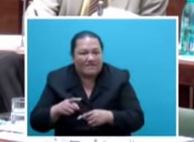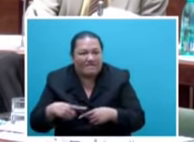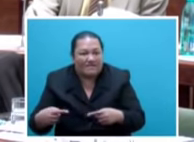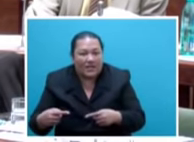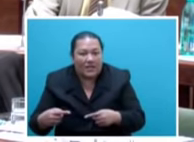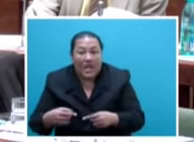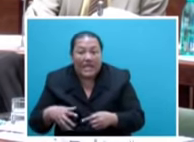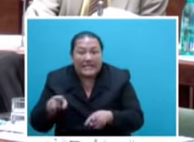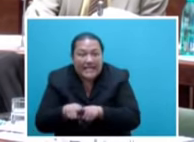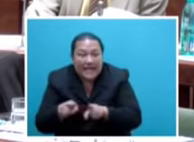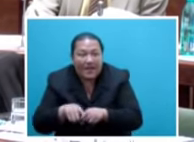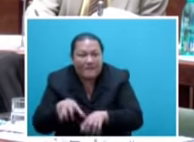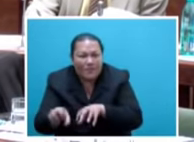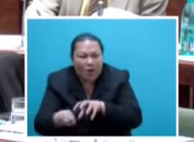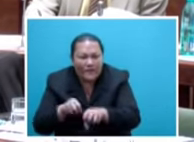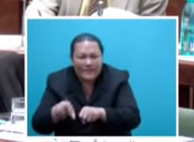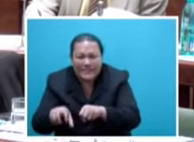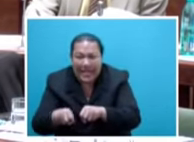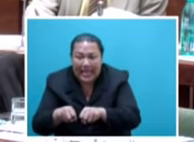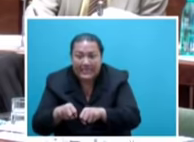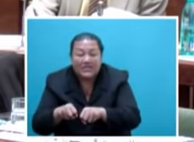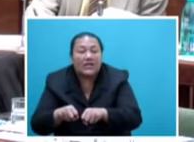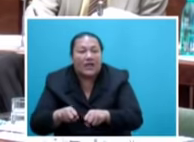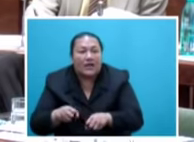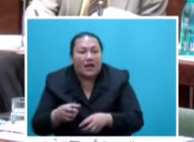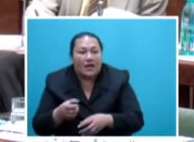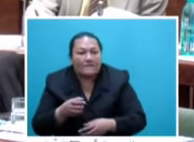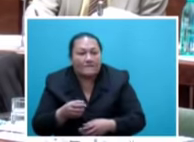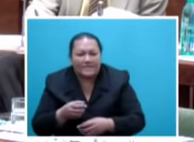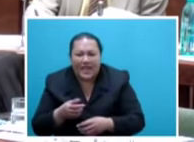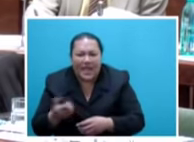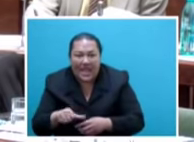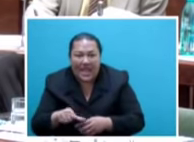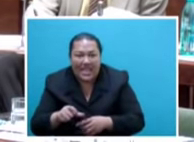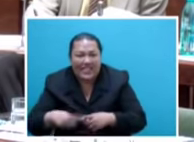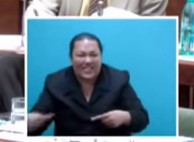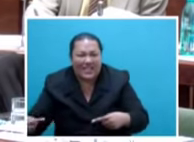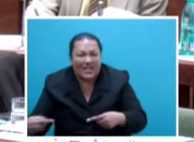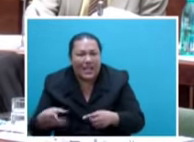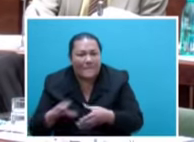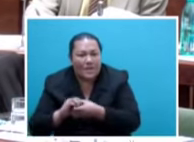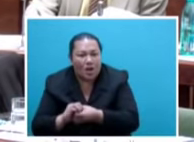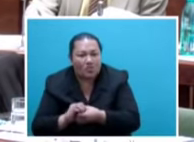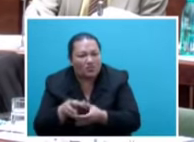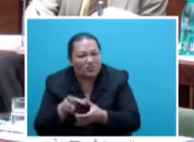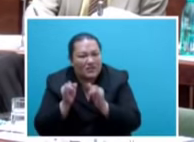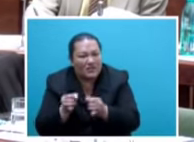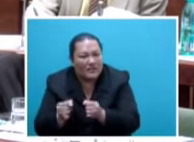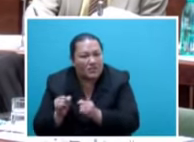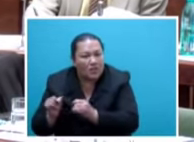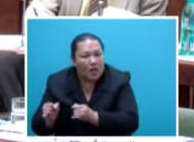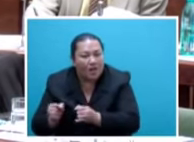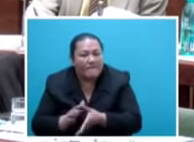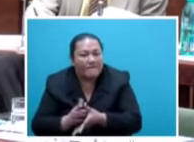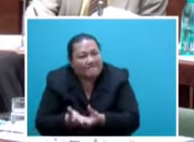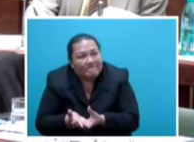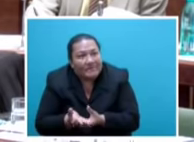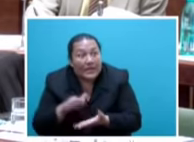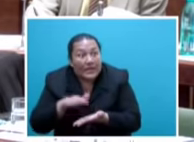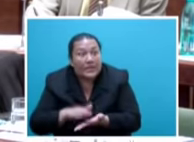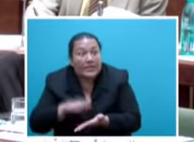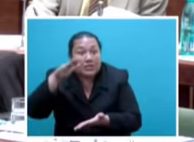arms belonging to the police. Such a risky situation could be catastrophic for a small nation like Fiji. Mr. Speaker, given the increased